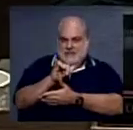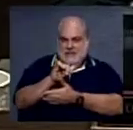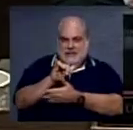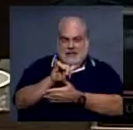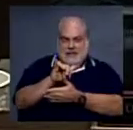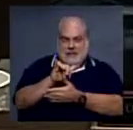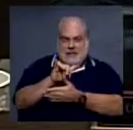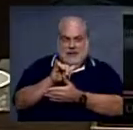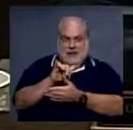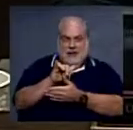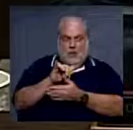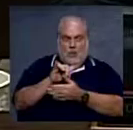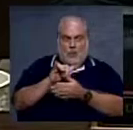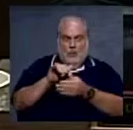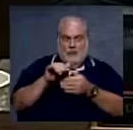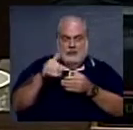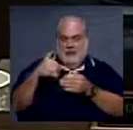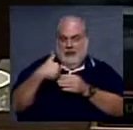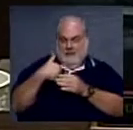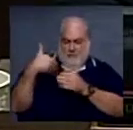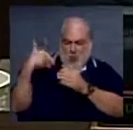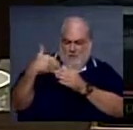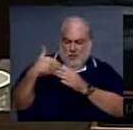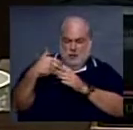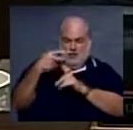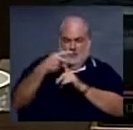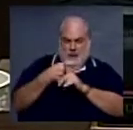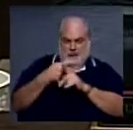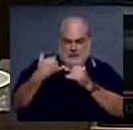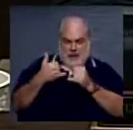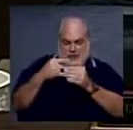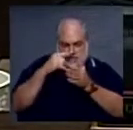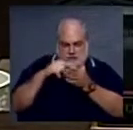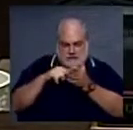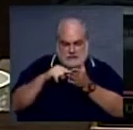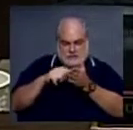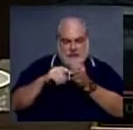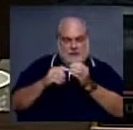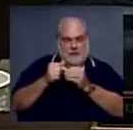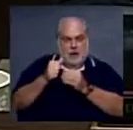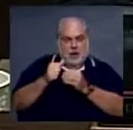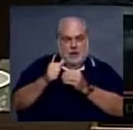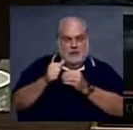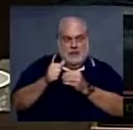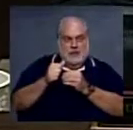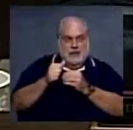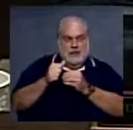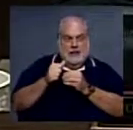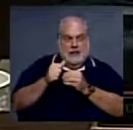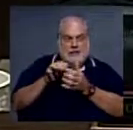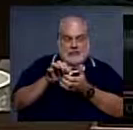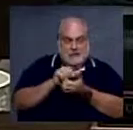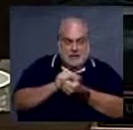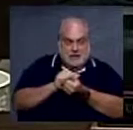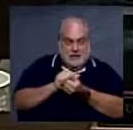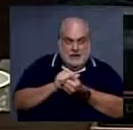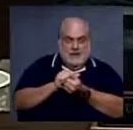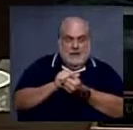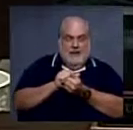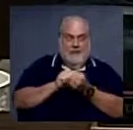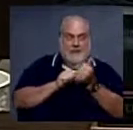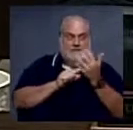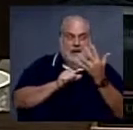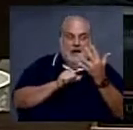area, and we spent a couple of months for finishing up the report. But the most damning statistic is that 5 of the